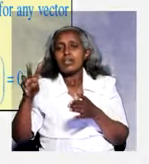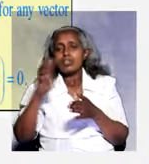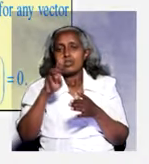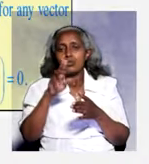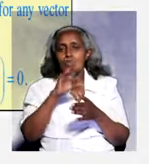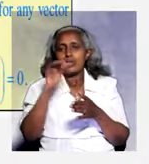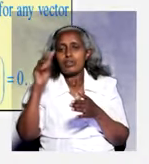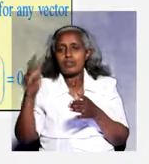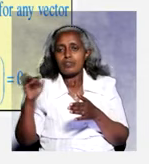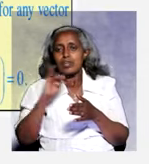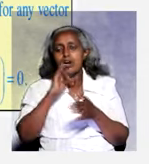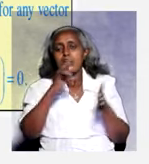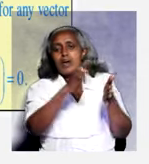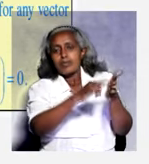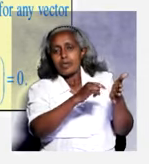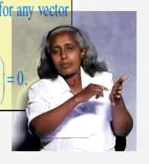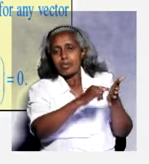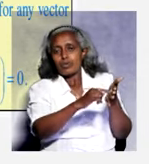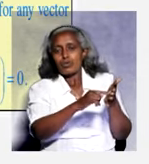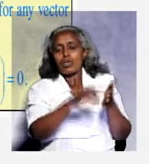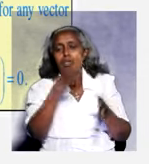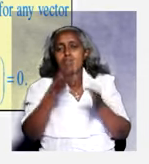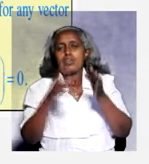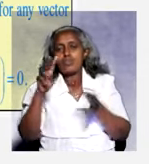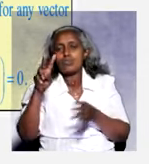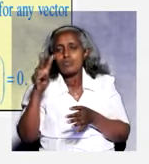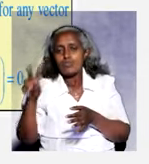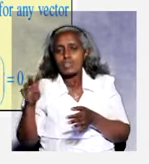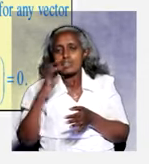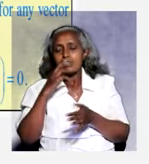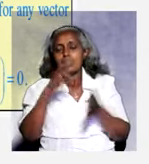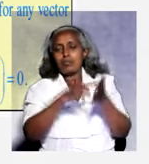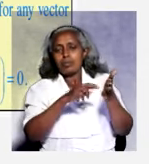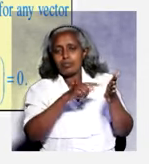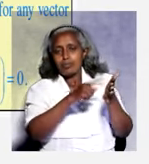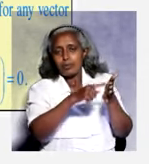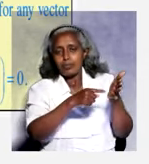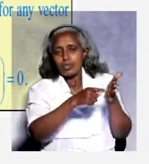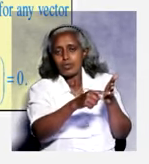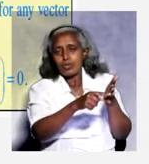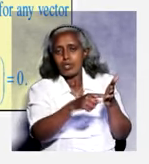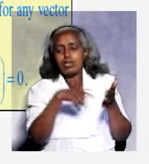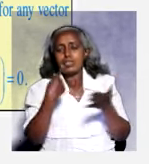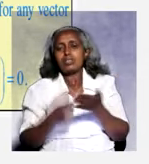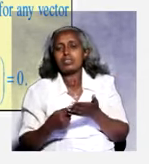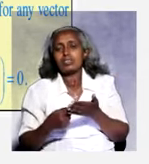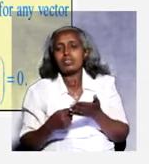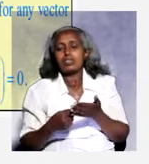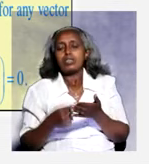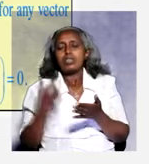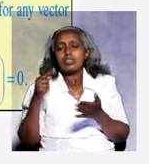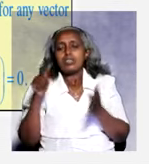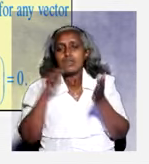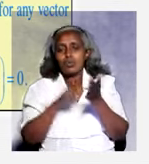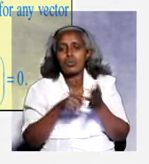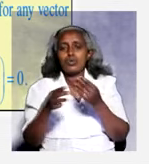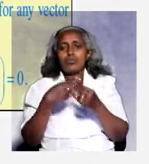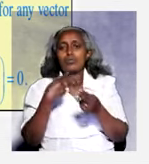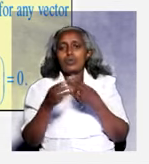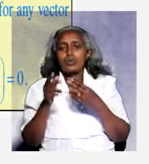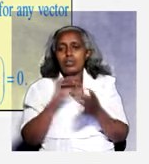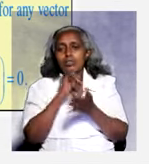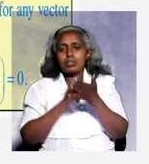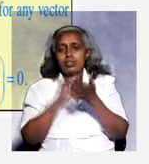v are perpendicular, if two vectors are perpendicular, then their dot product it